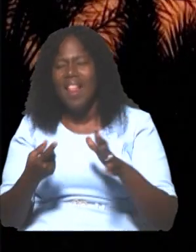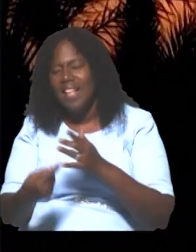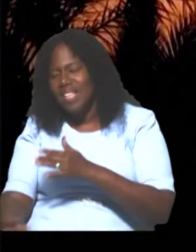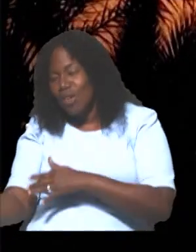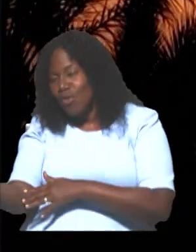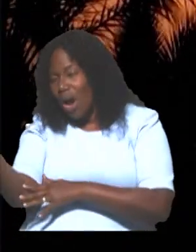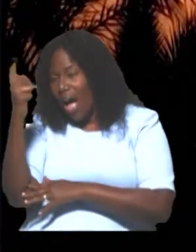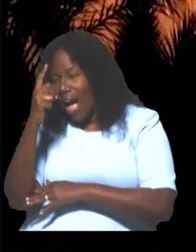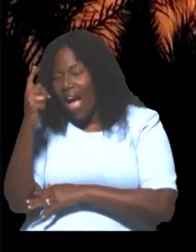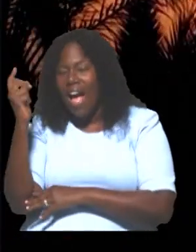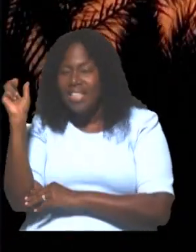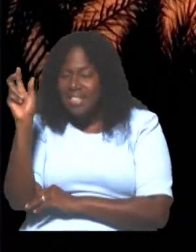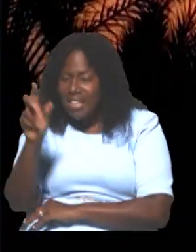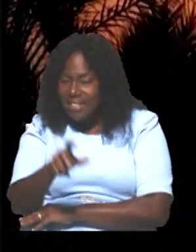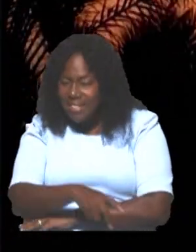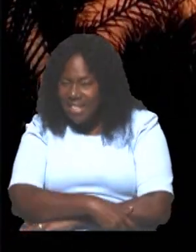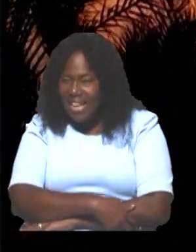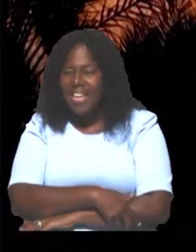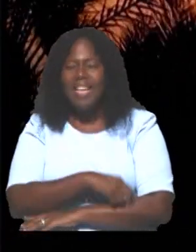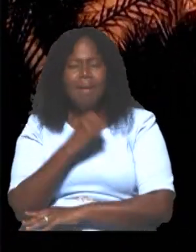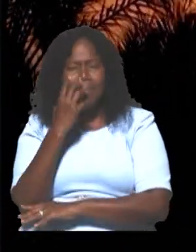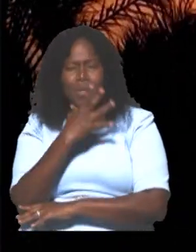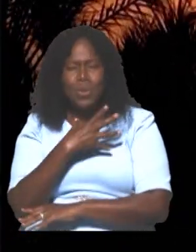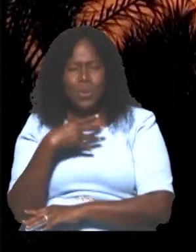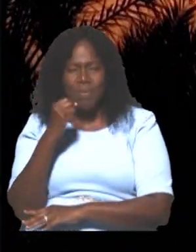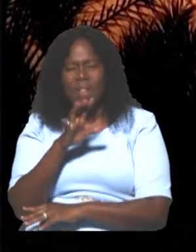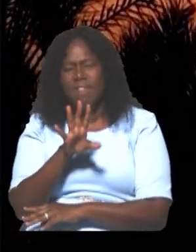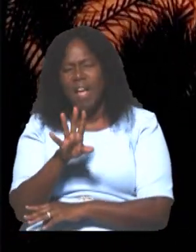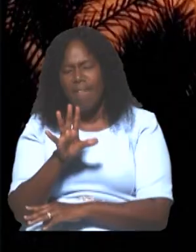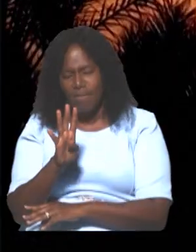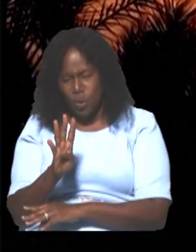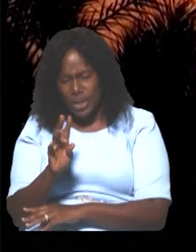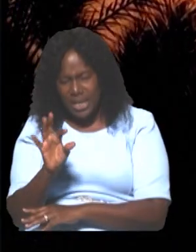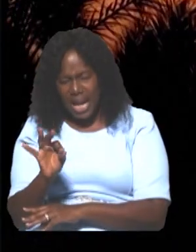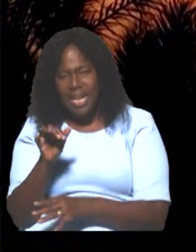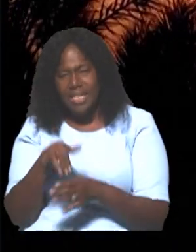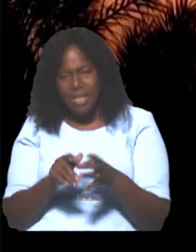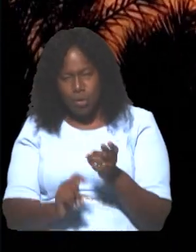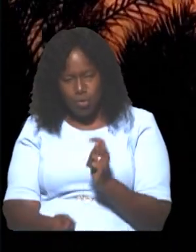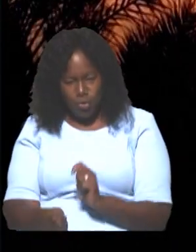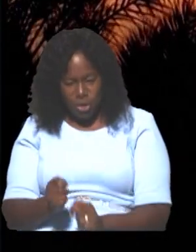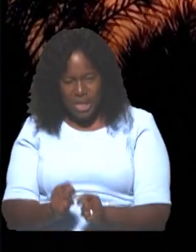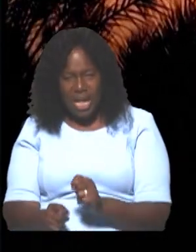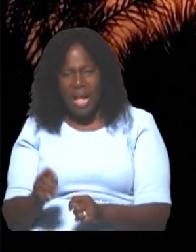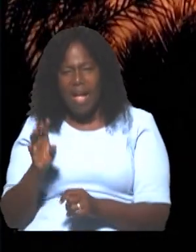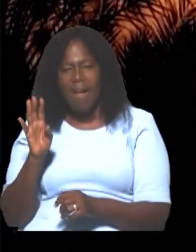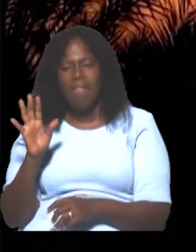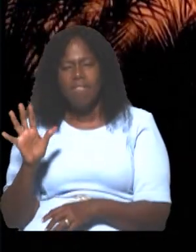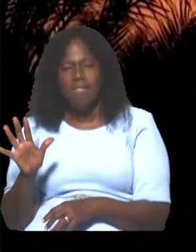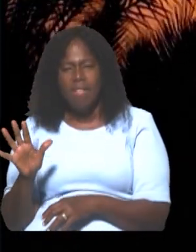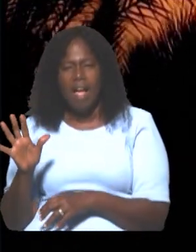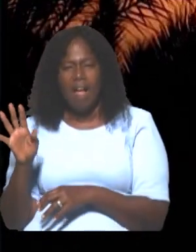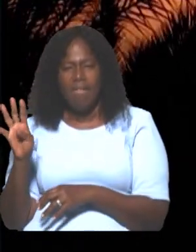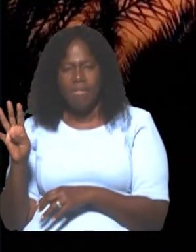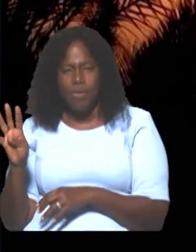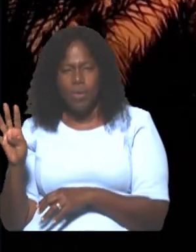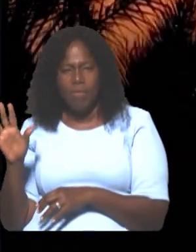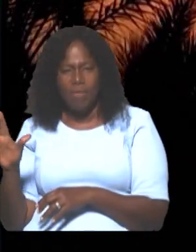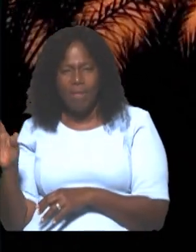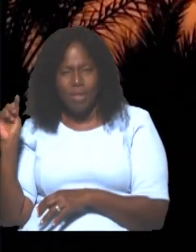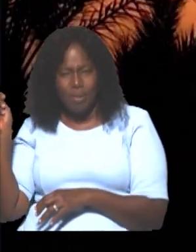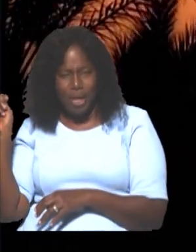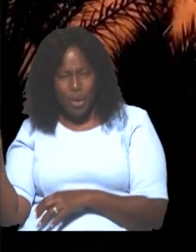for your sunrise at around 5:49 in Trinidad and 5:45 over in Tobago, and your sunset around